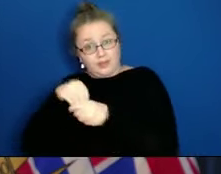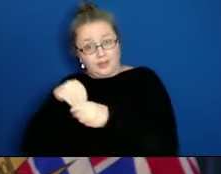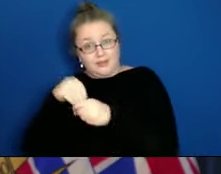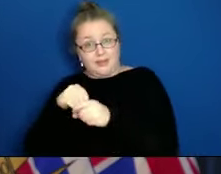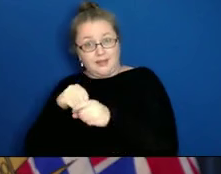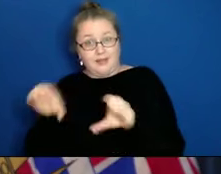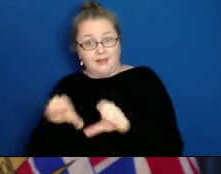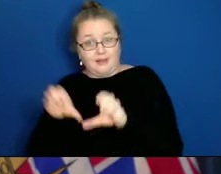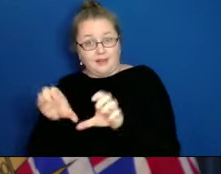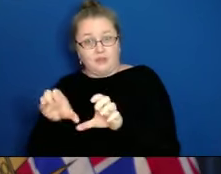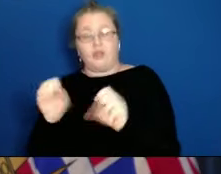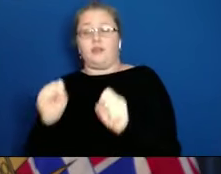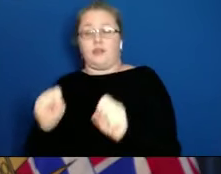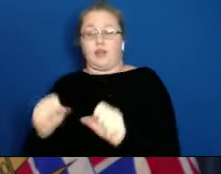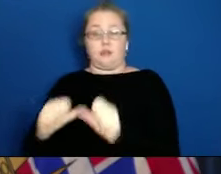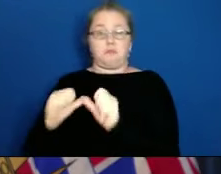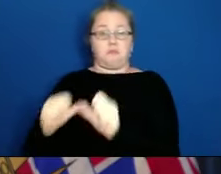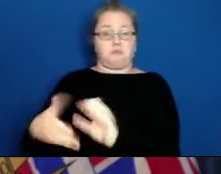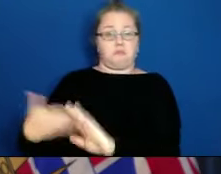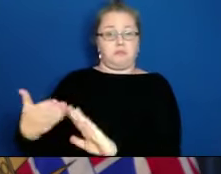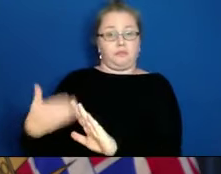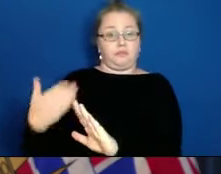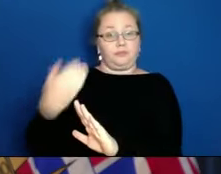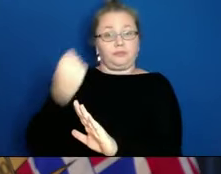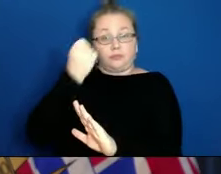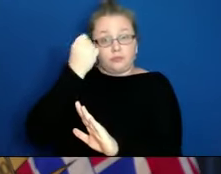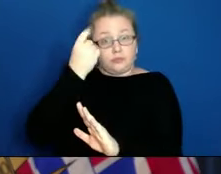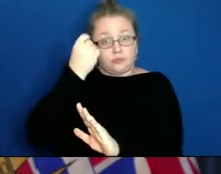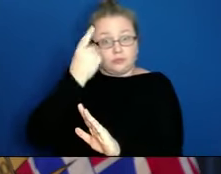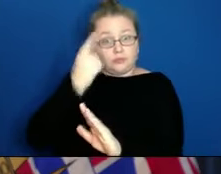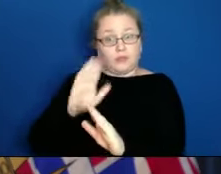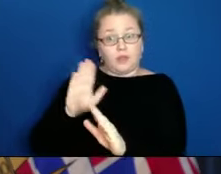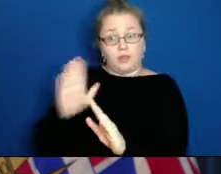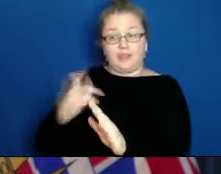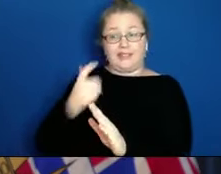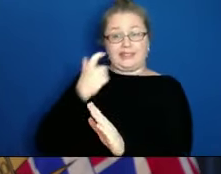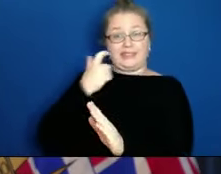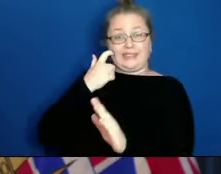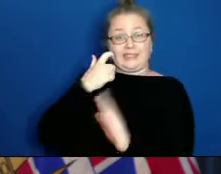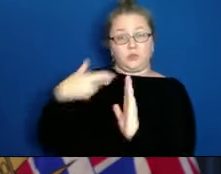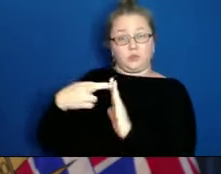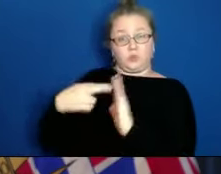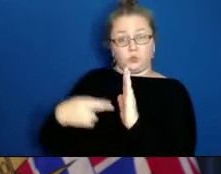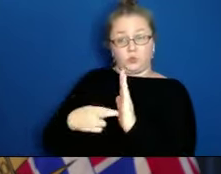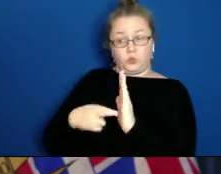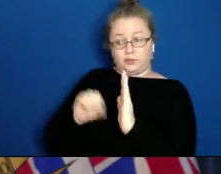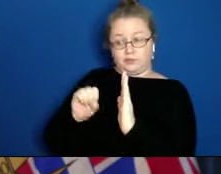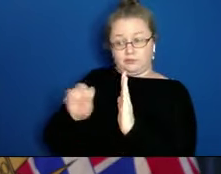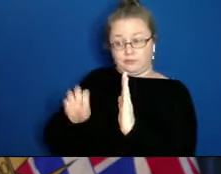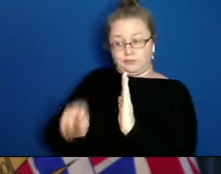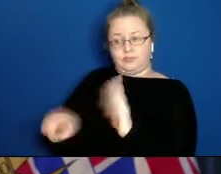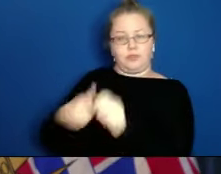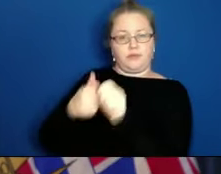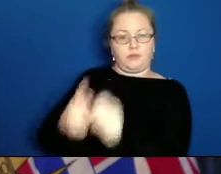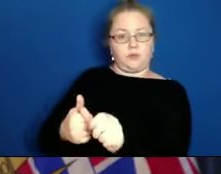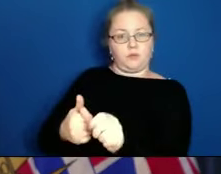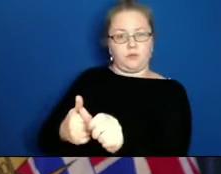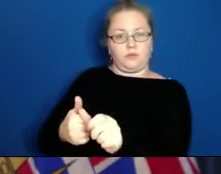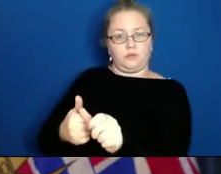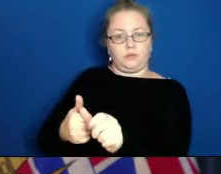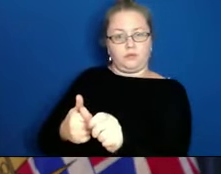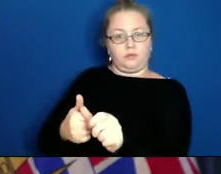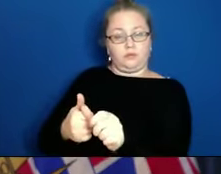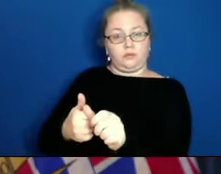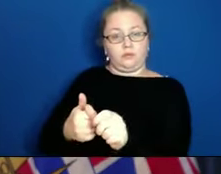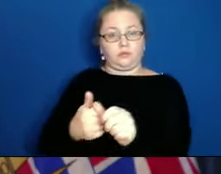but they must adhere to the updated guidance that we are developing. So this is a change